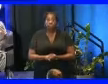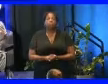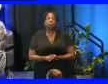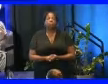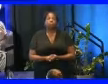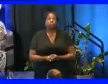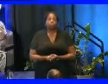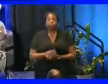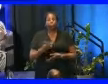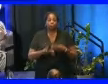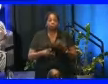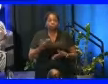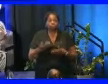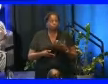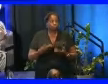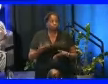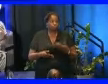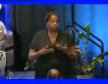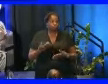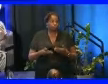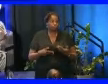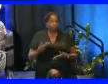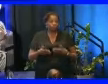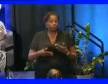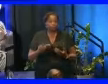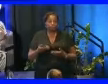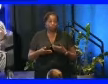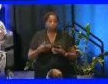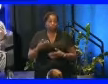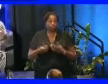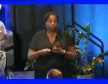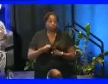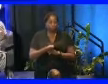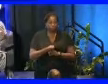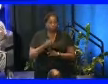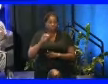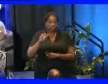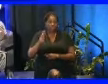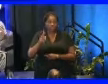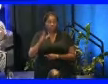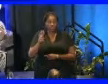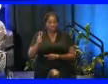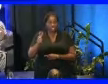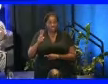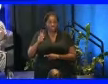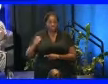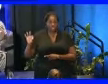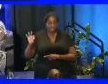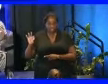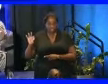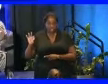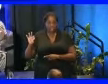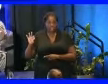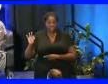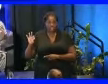had that apartment pretty successfully. And then on February 26th of 2009, I found